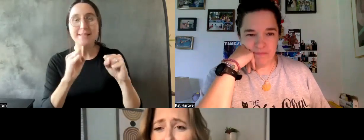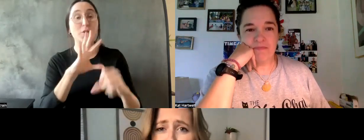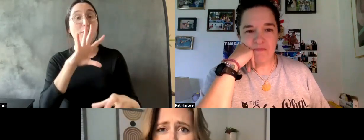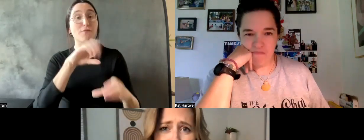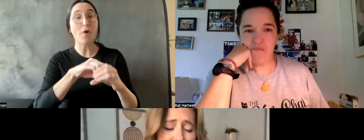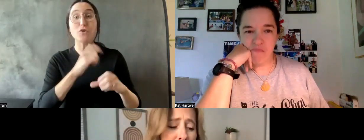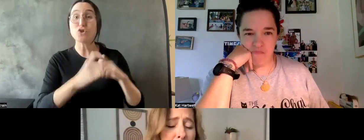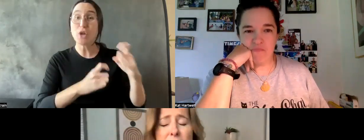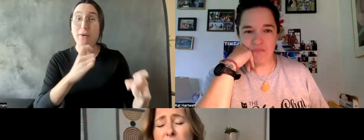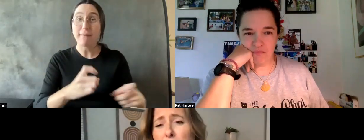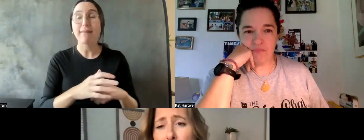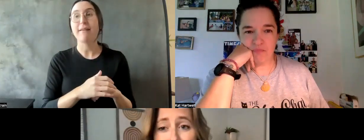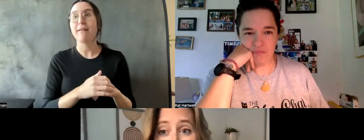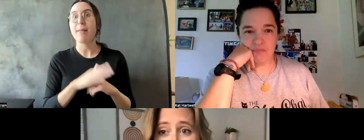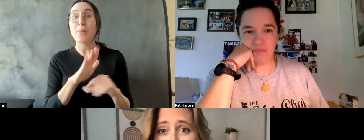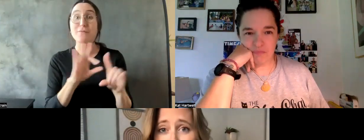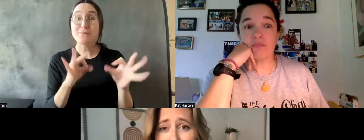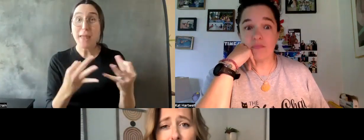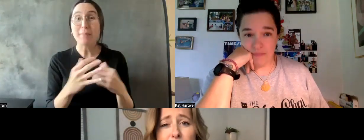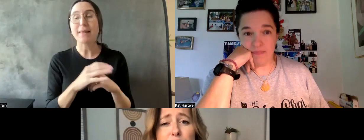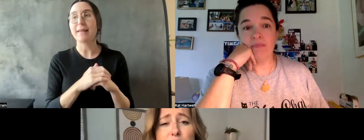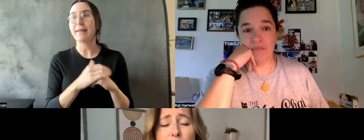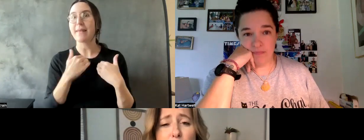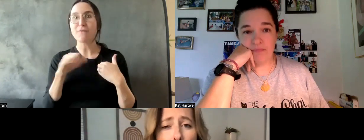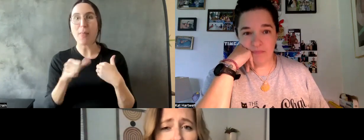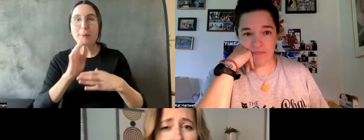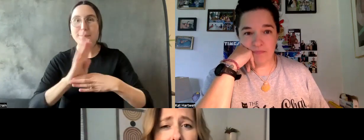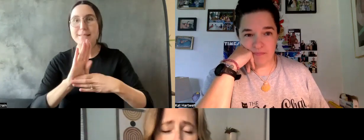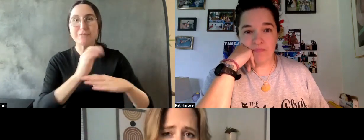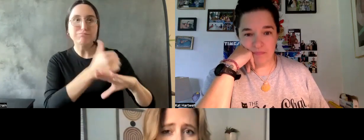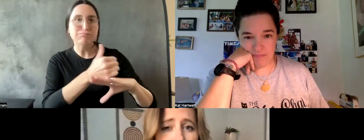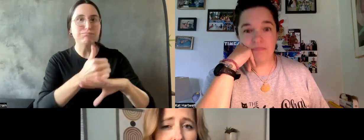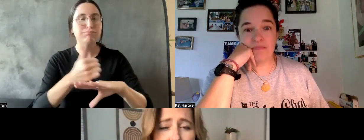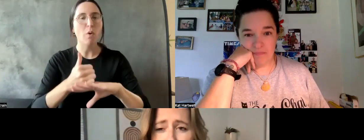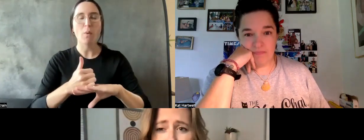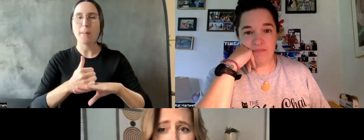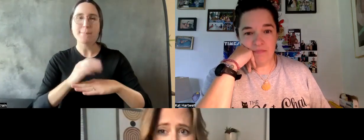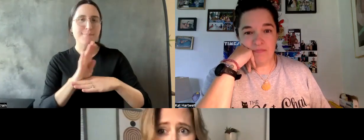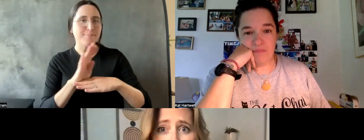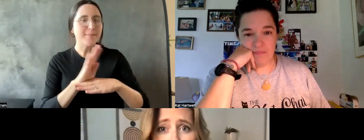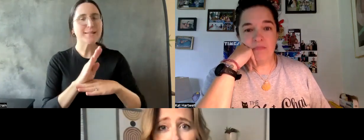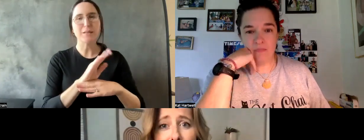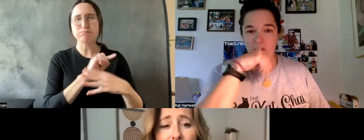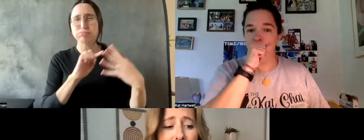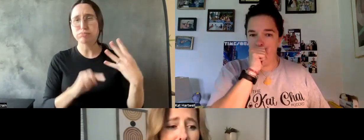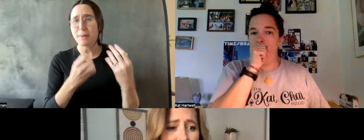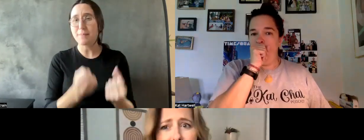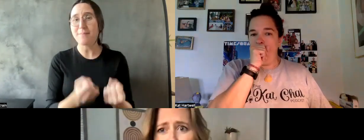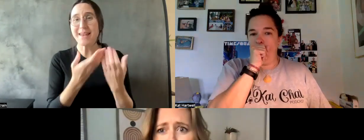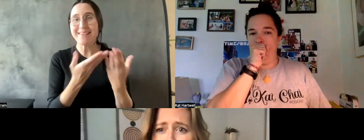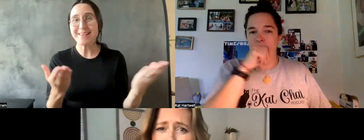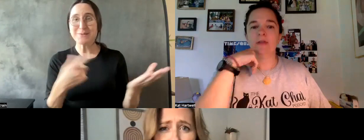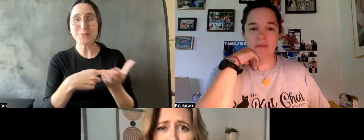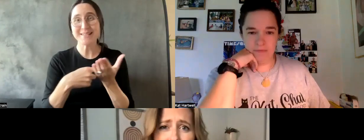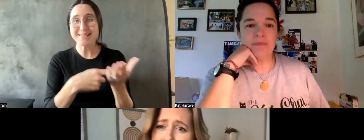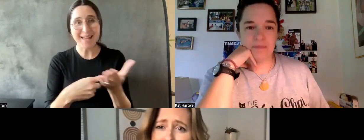amazing families. Some of them have other businesses. I mean, there's just so much depth to these people that it just